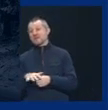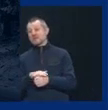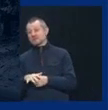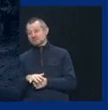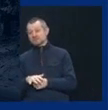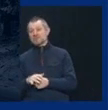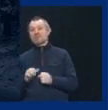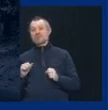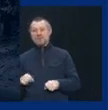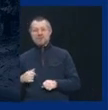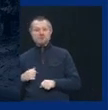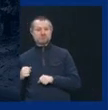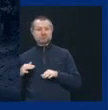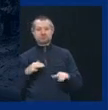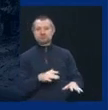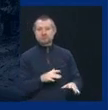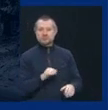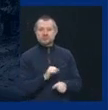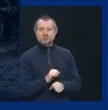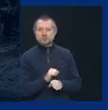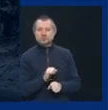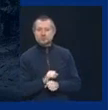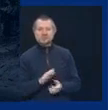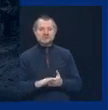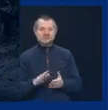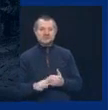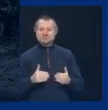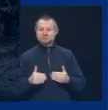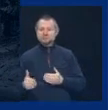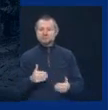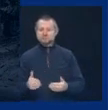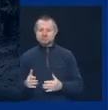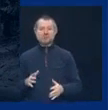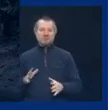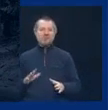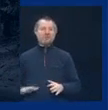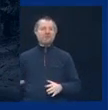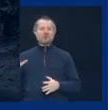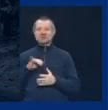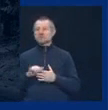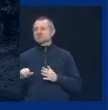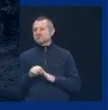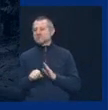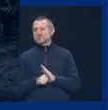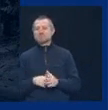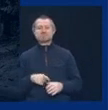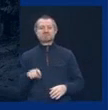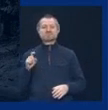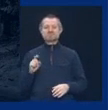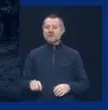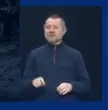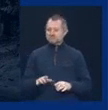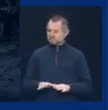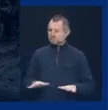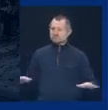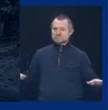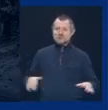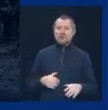deploy. This is going to be statewide, so we're going to have to be all across the state. We have been gearing